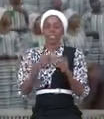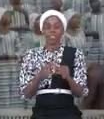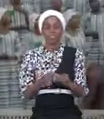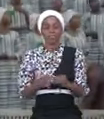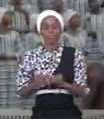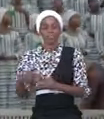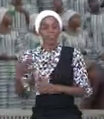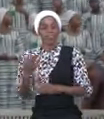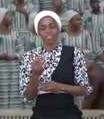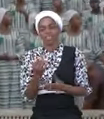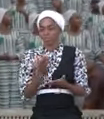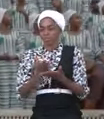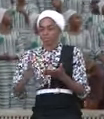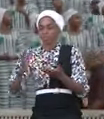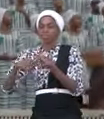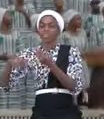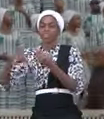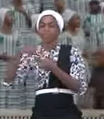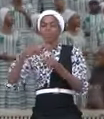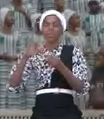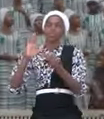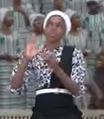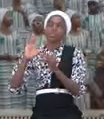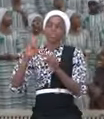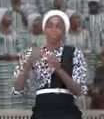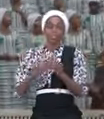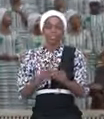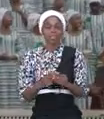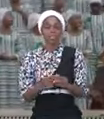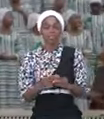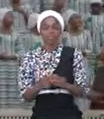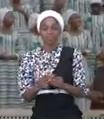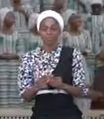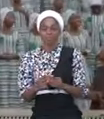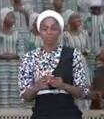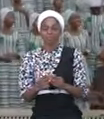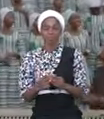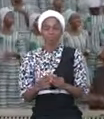name. There's something about you.